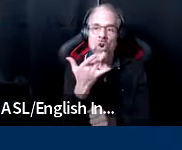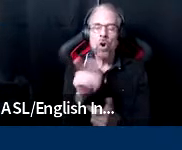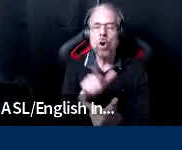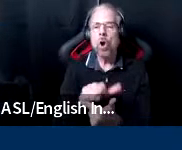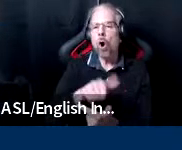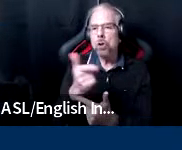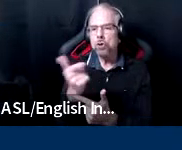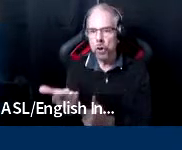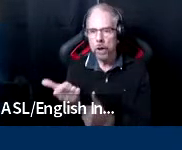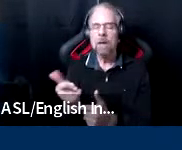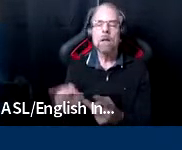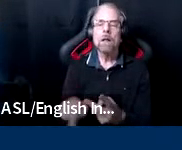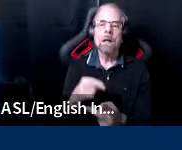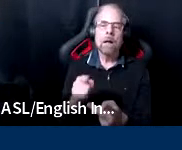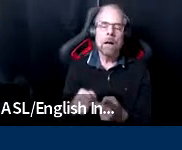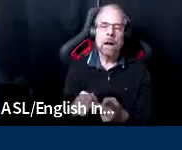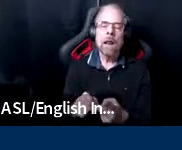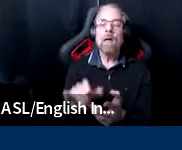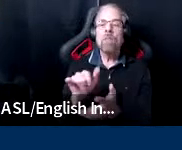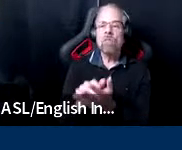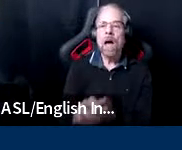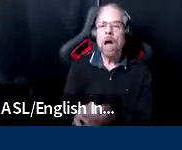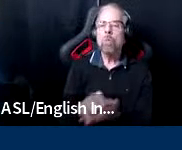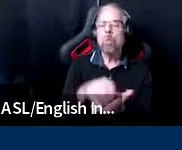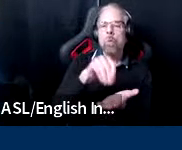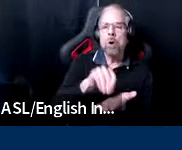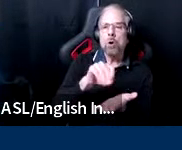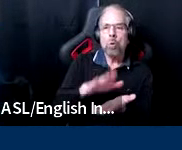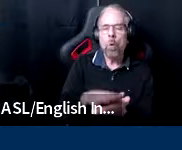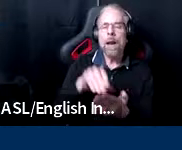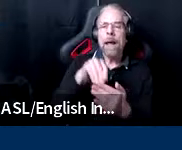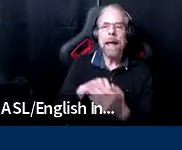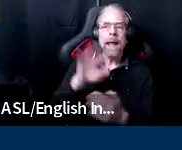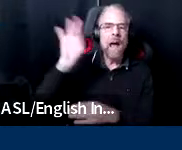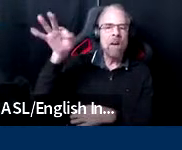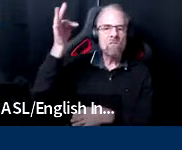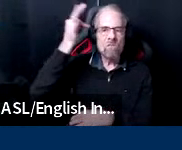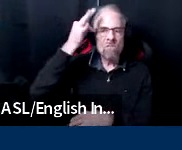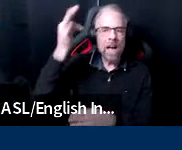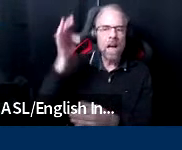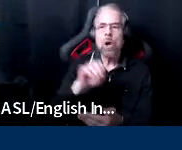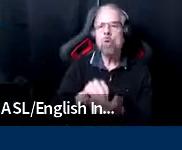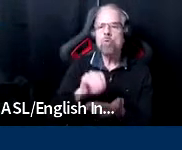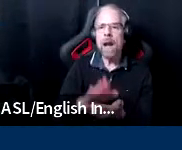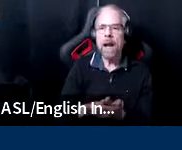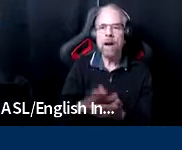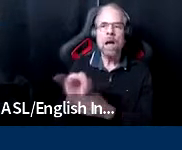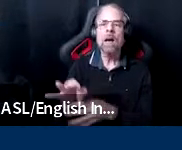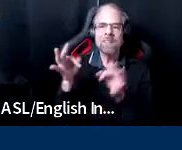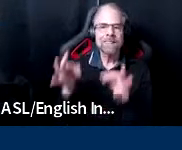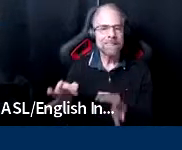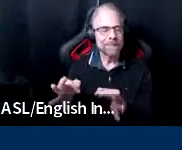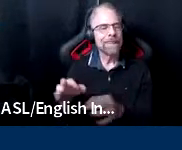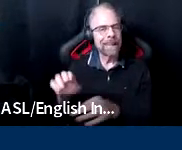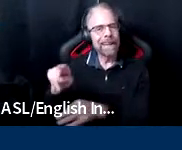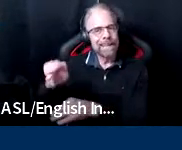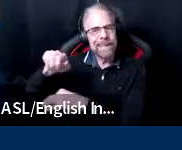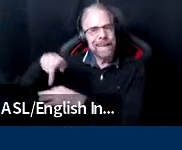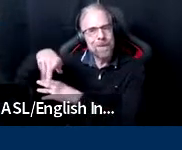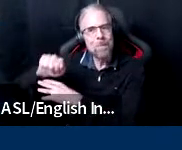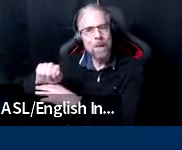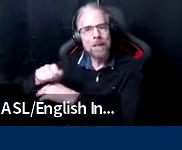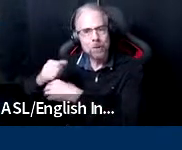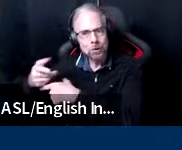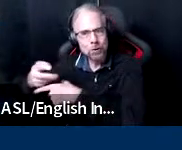then was recorded in a federal record of decision. Again, these are NEPA terms,